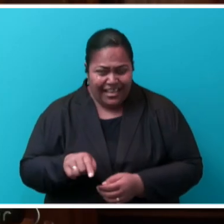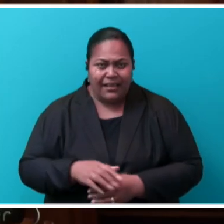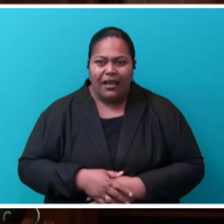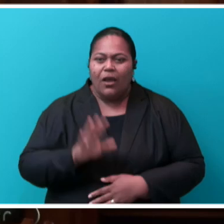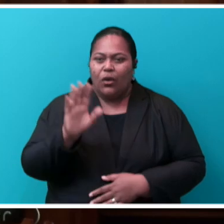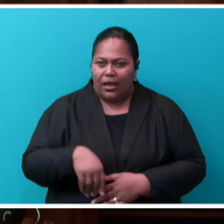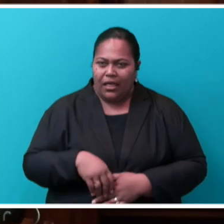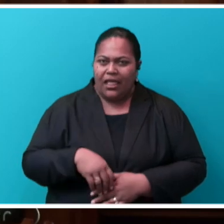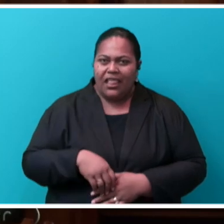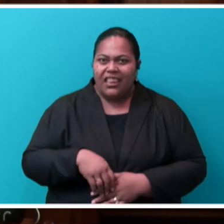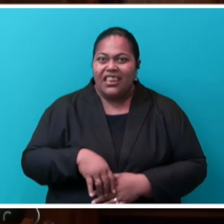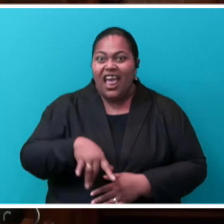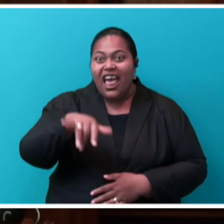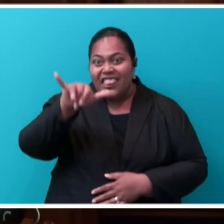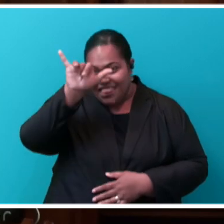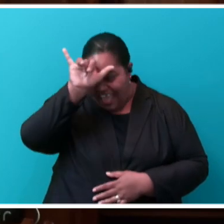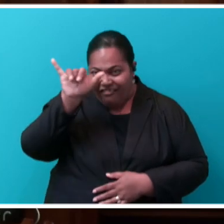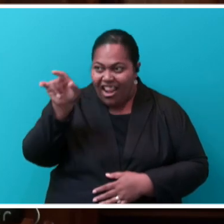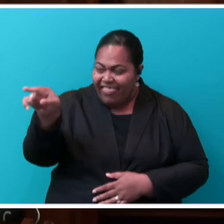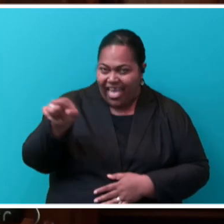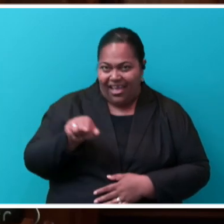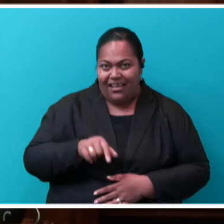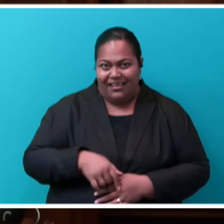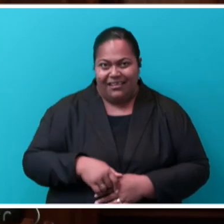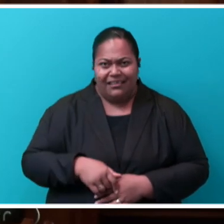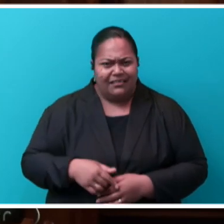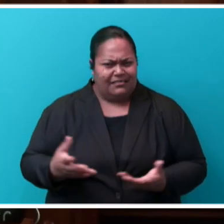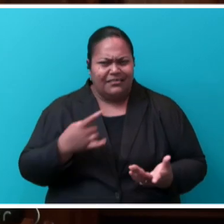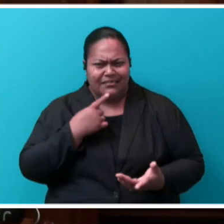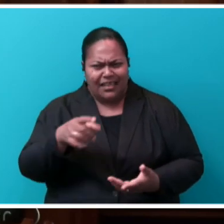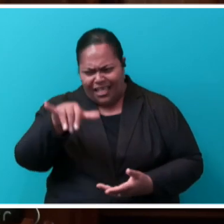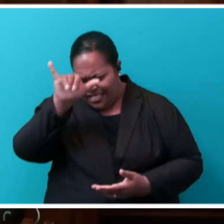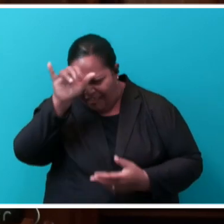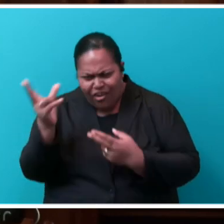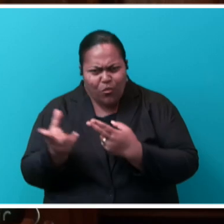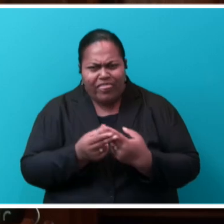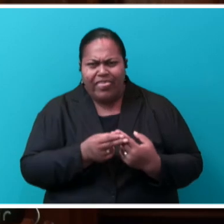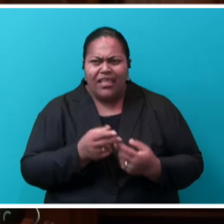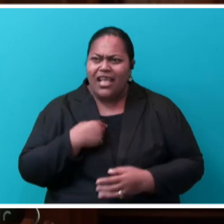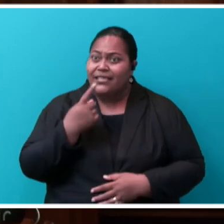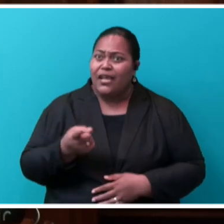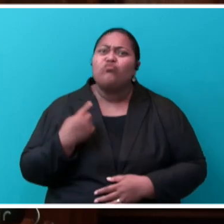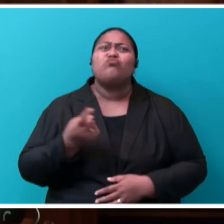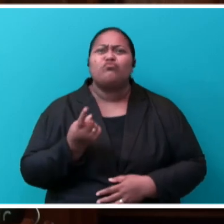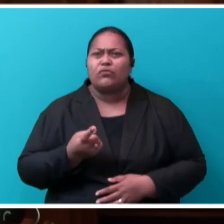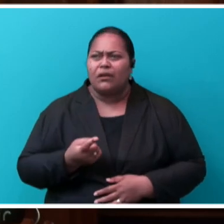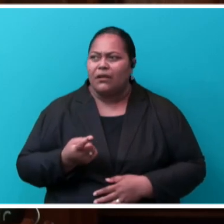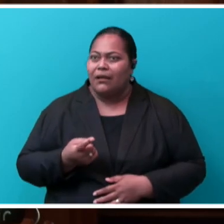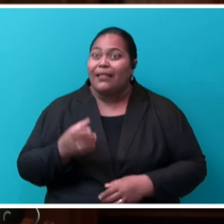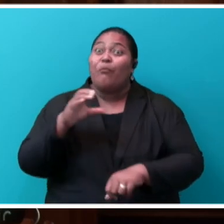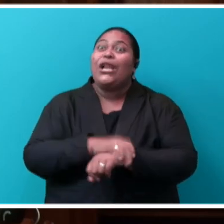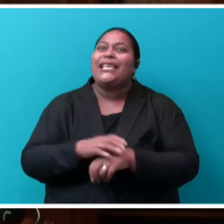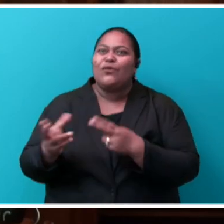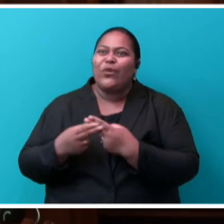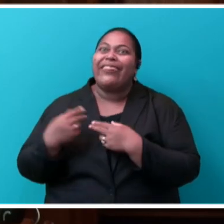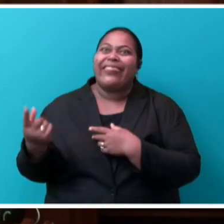"You had demons and devils with you." Who were they? those people who were with you, who are they? They are